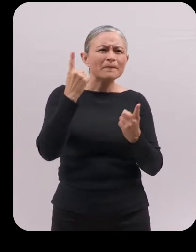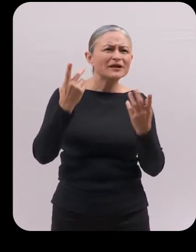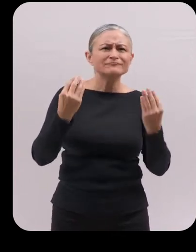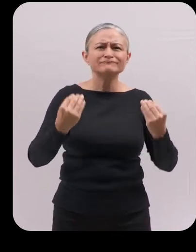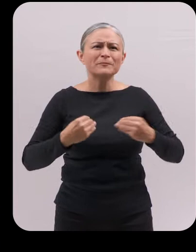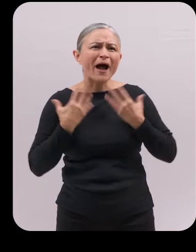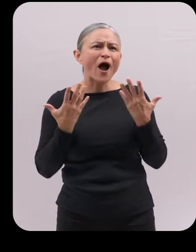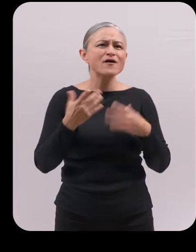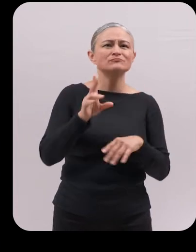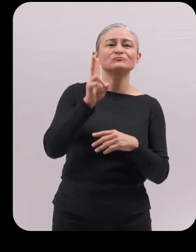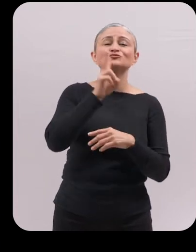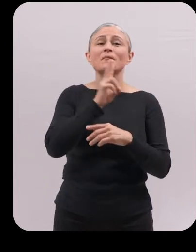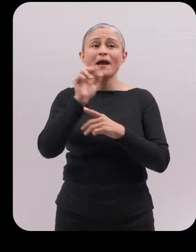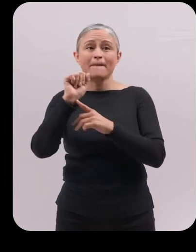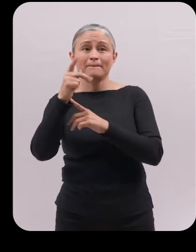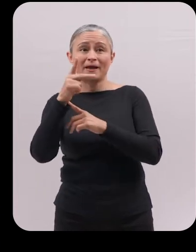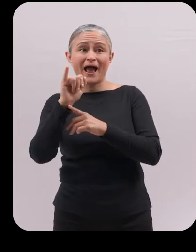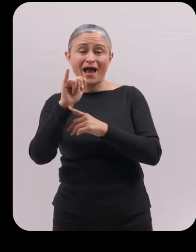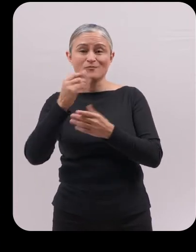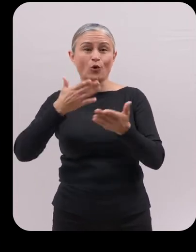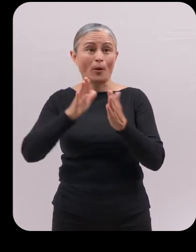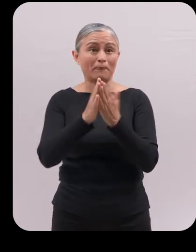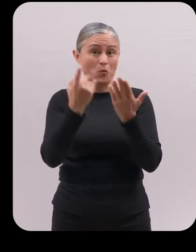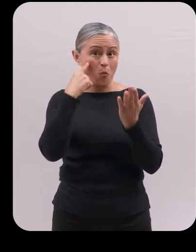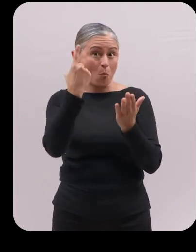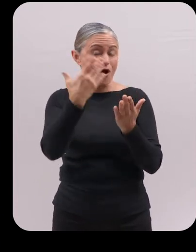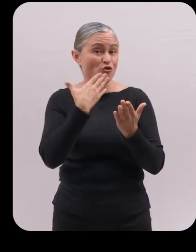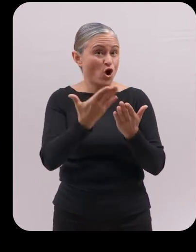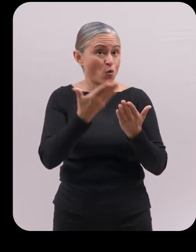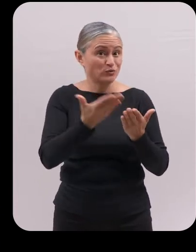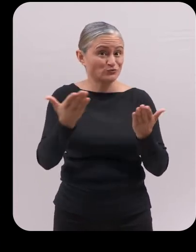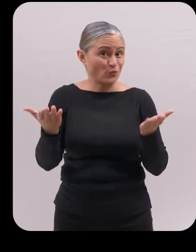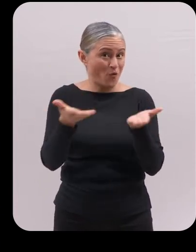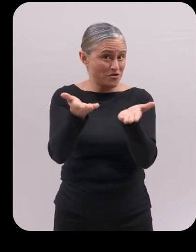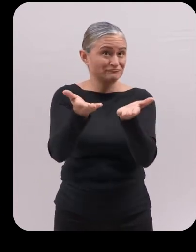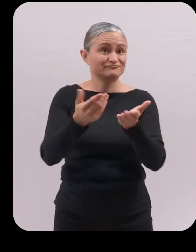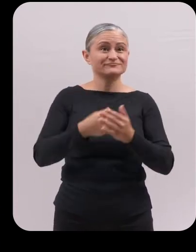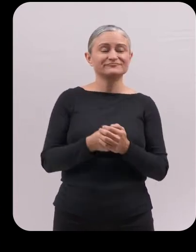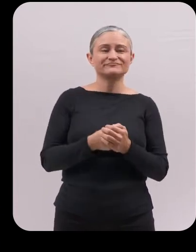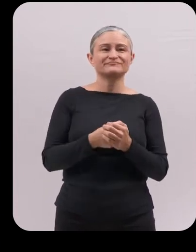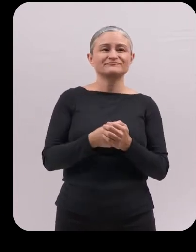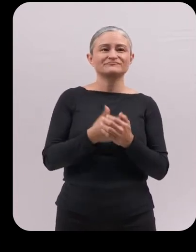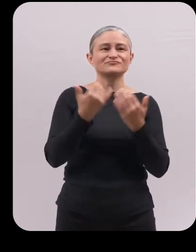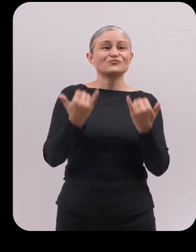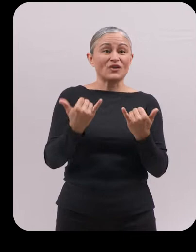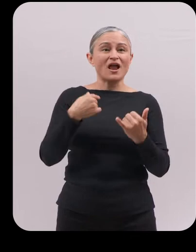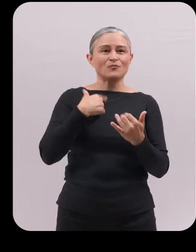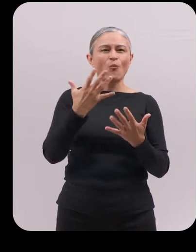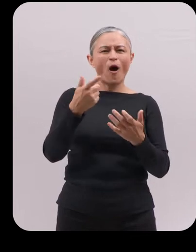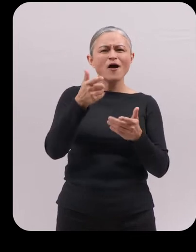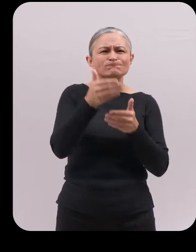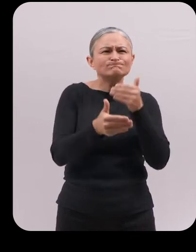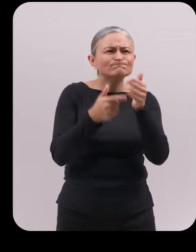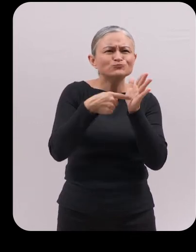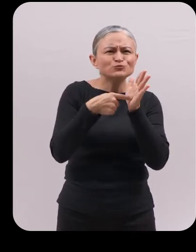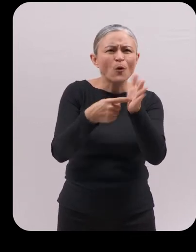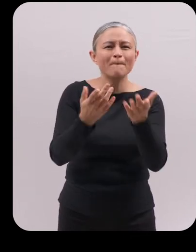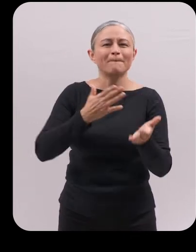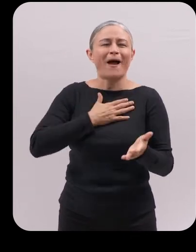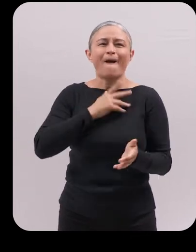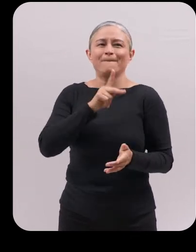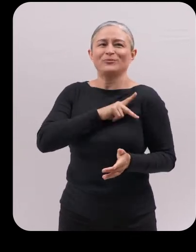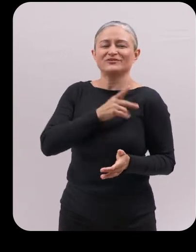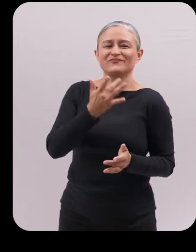inspiration, we also have a Gemini API cookbook, which is a great resource. But today, I actually want to take you through one of my